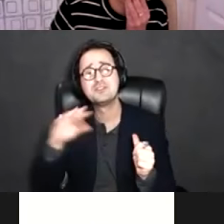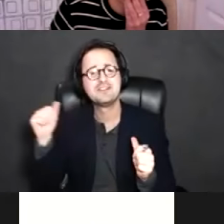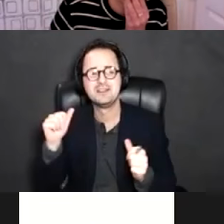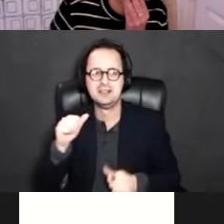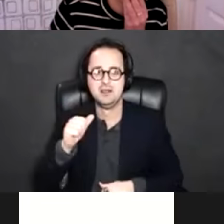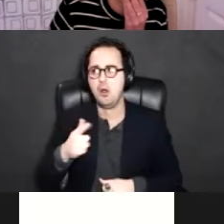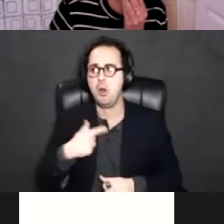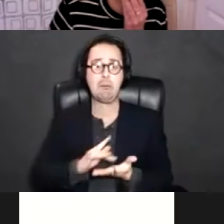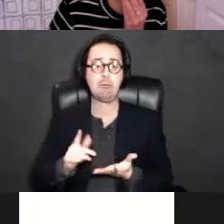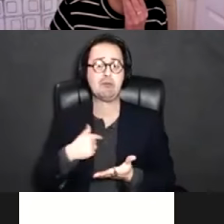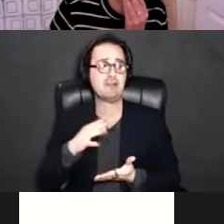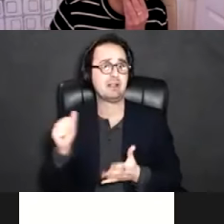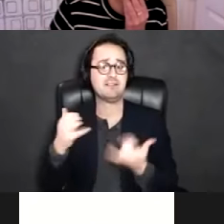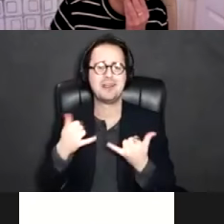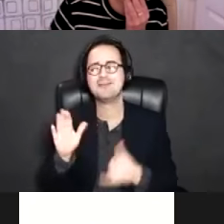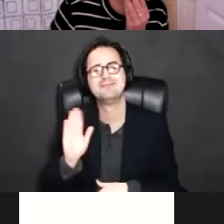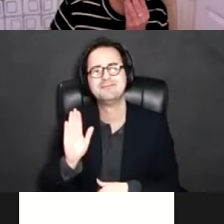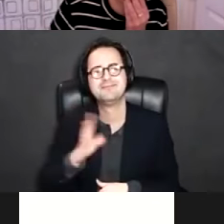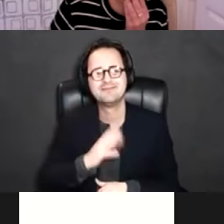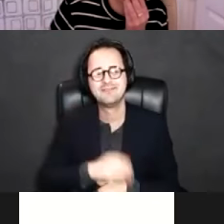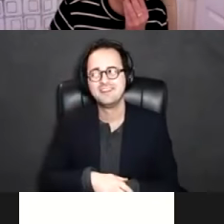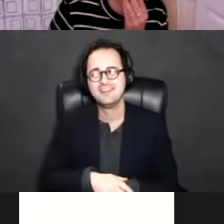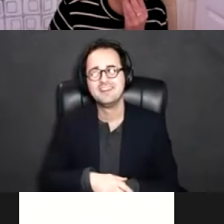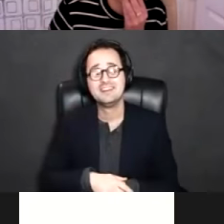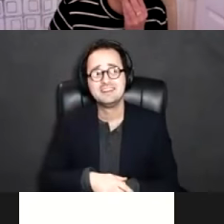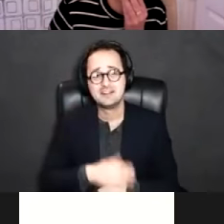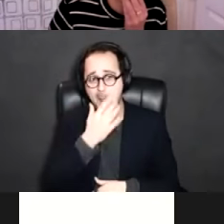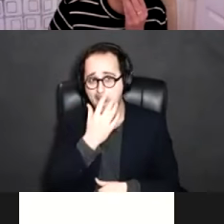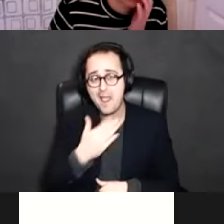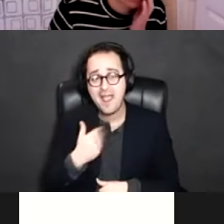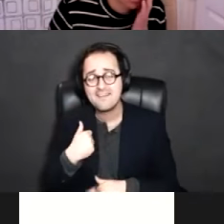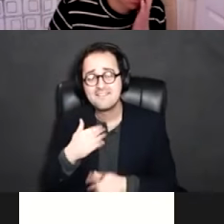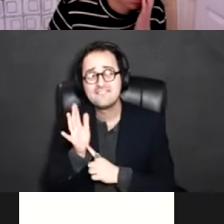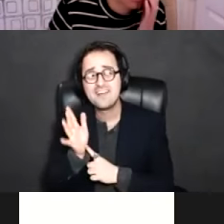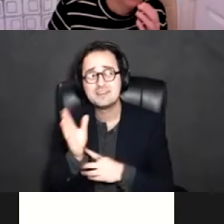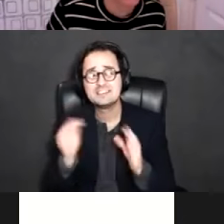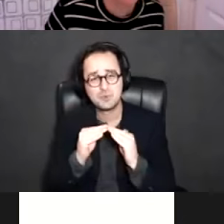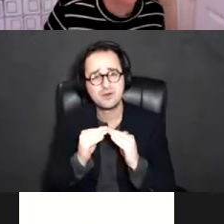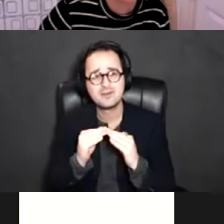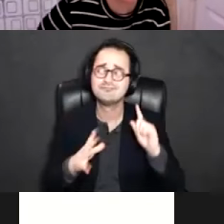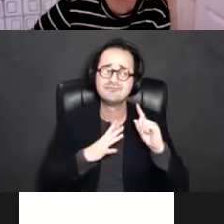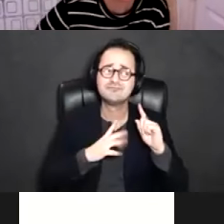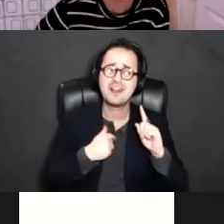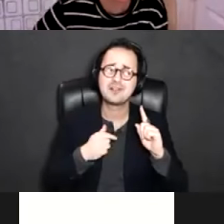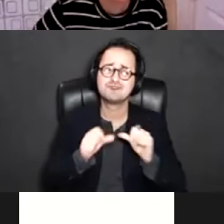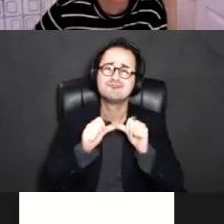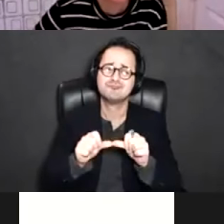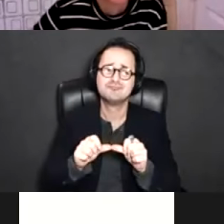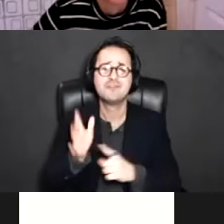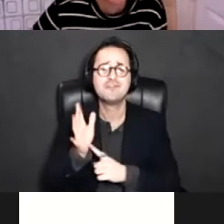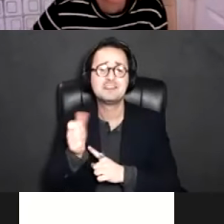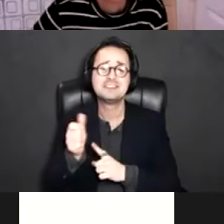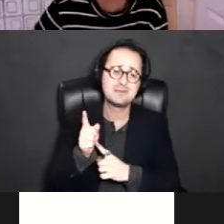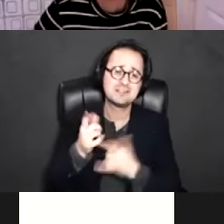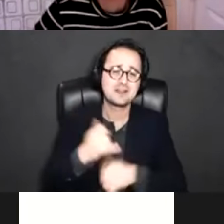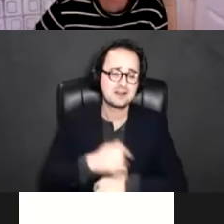left before Jason. But I just want to make sure, do you have 5 more minutes? There's 3 more questions. I do, yeah, I can here. stick around for 5 or 10 more minutes. Okay,